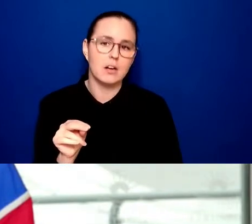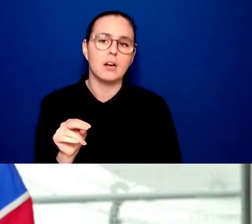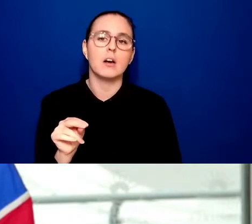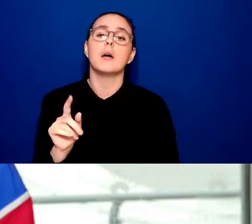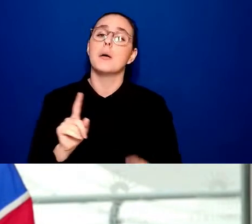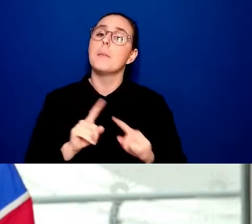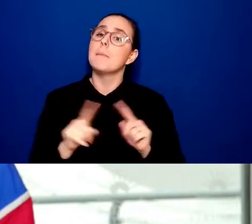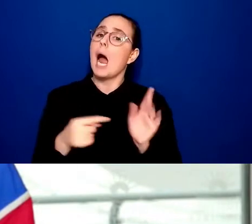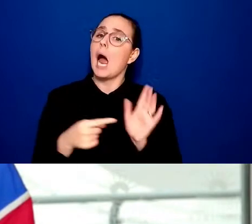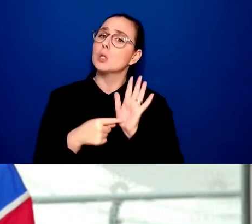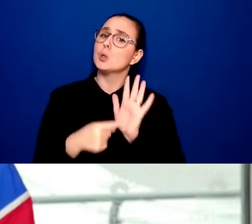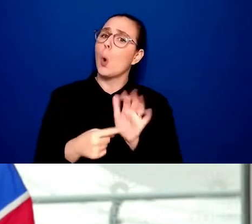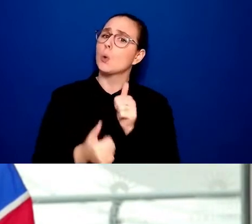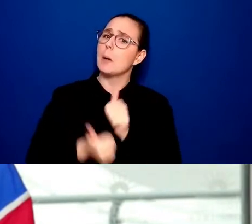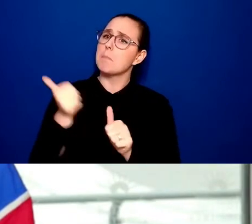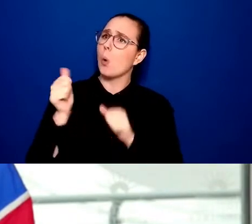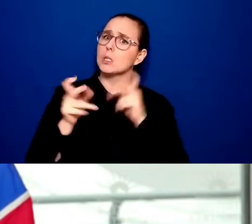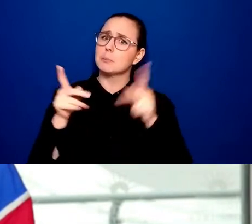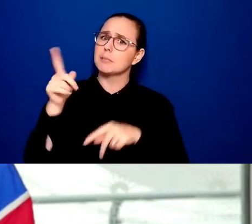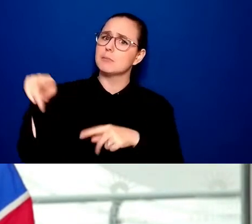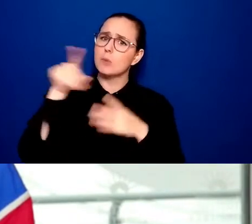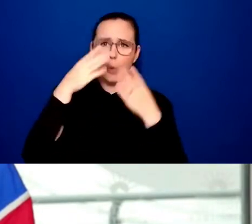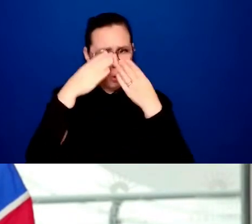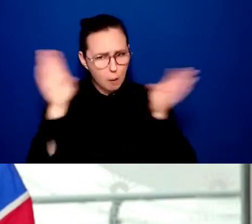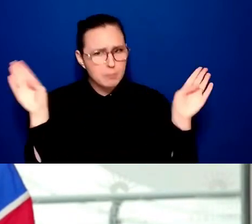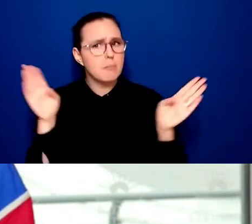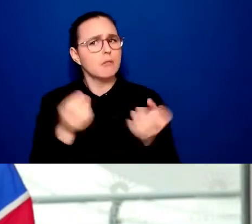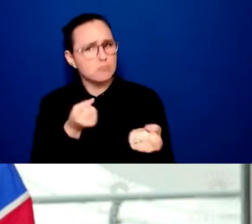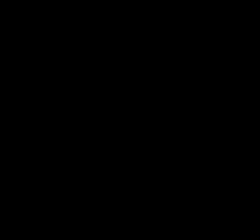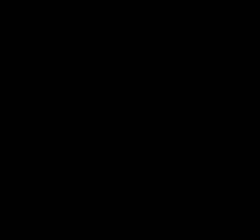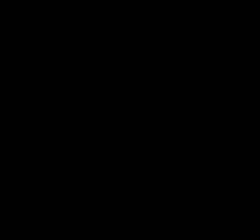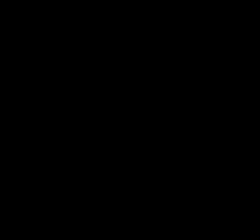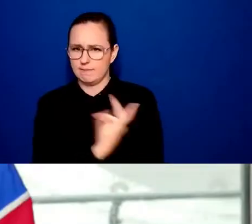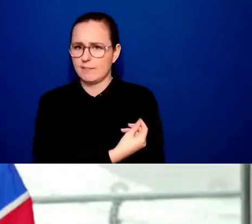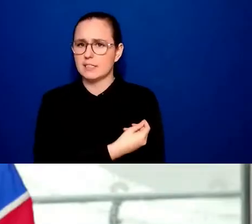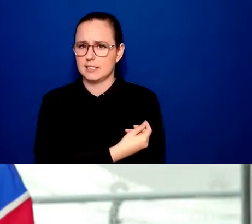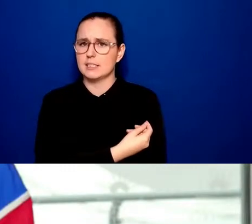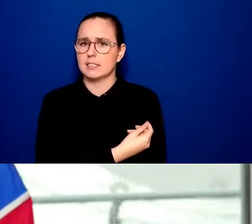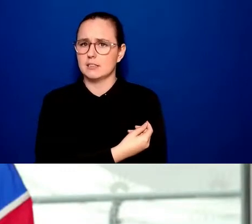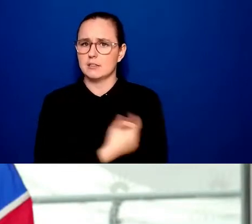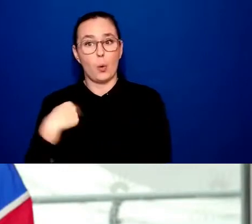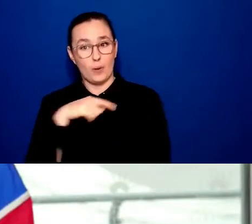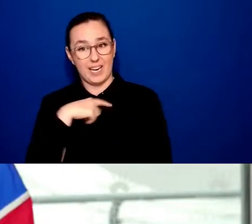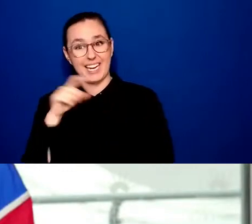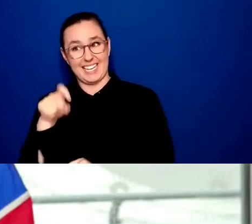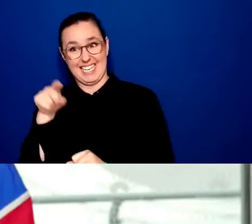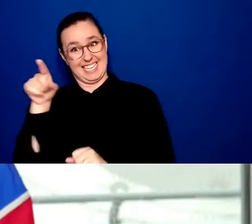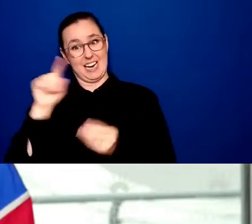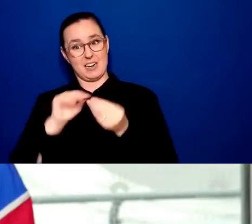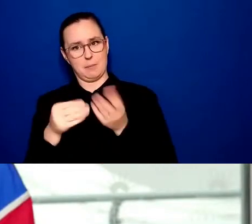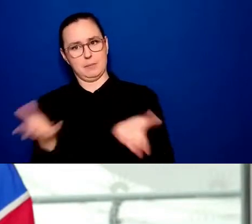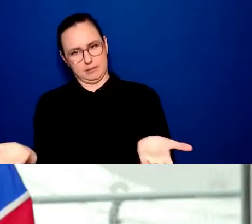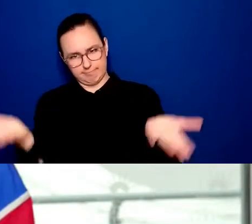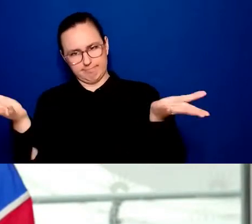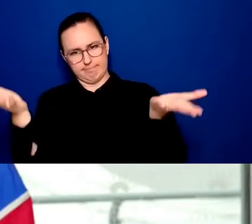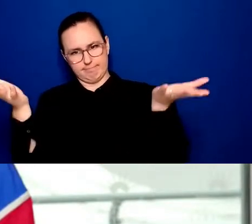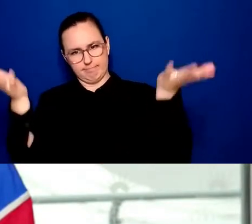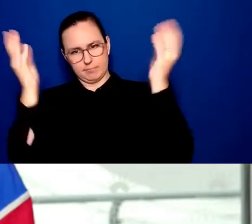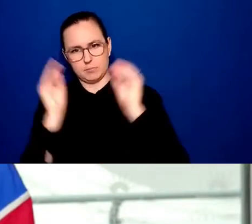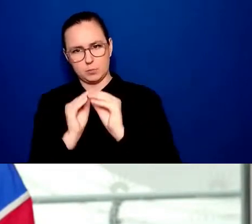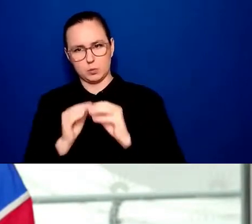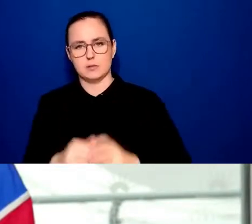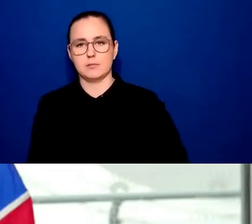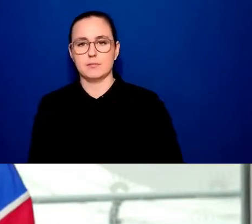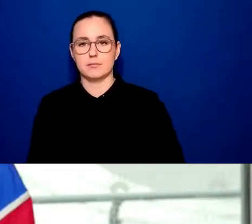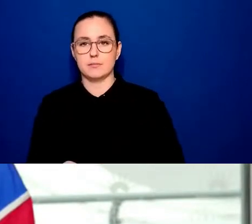people understand and support immunization, and we need those numbers to equally in a community like Vanderhoof, which I think has